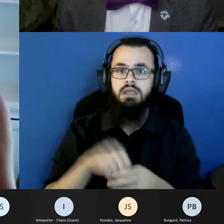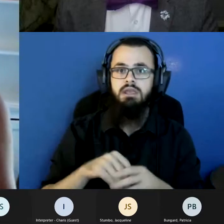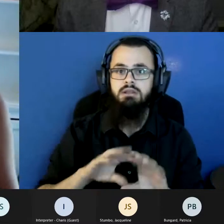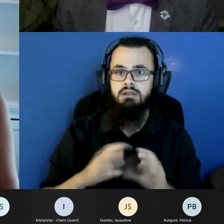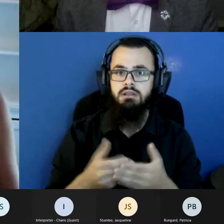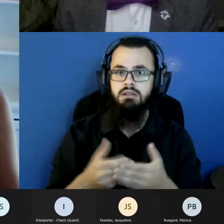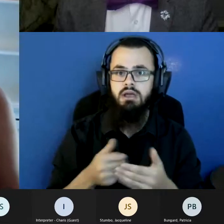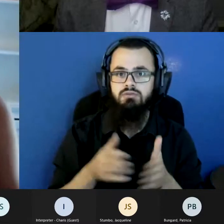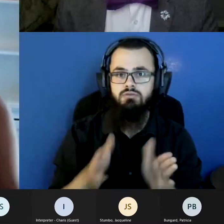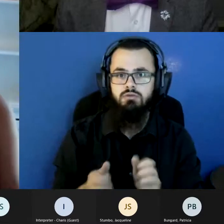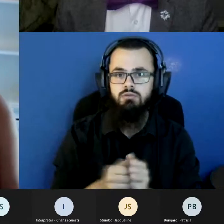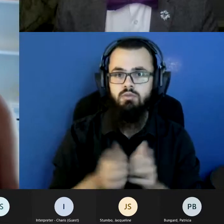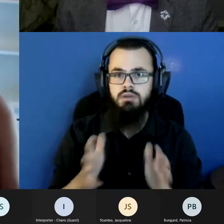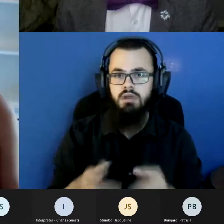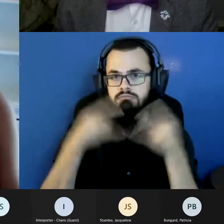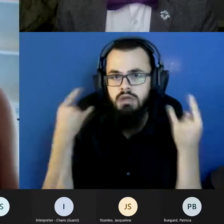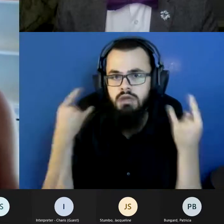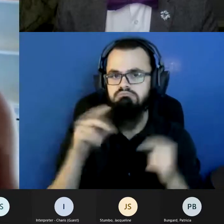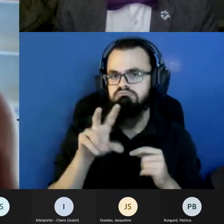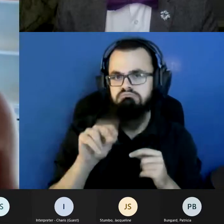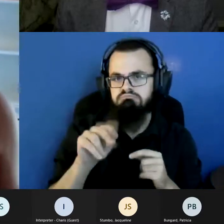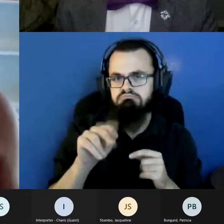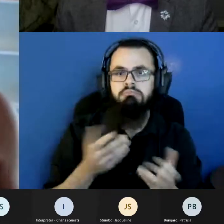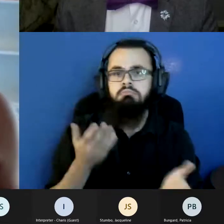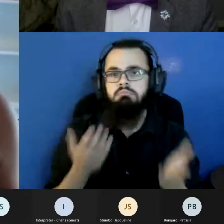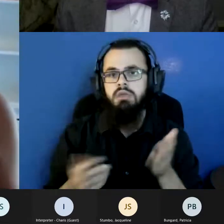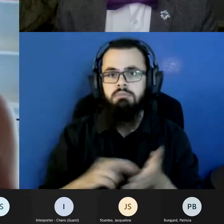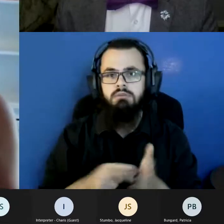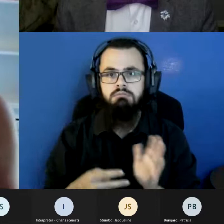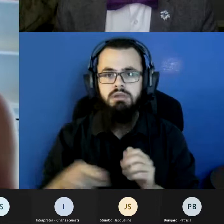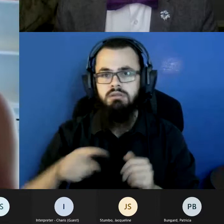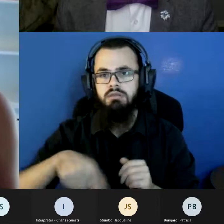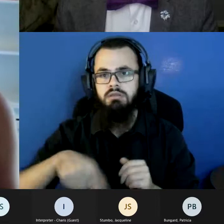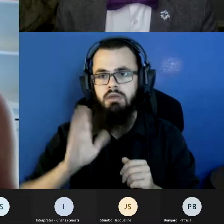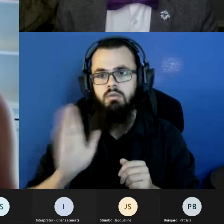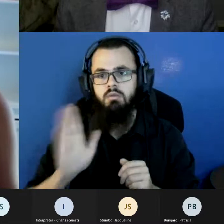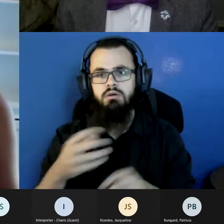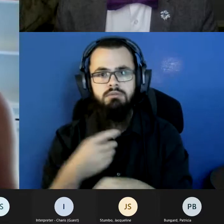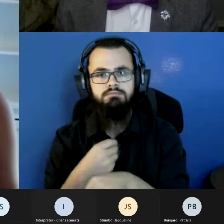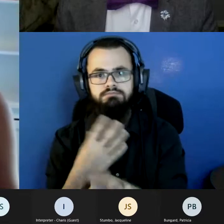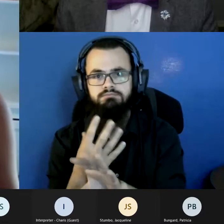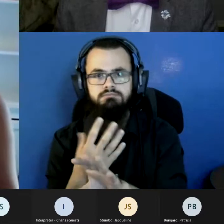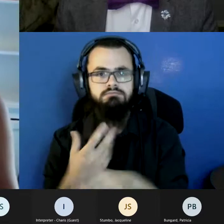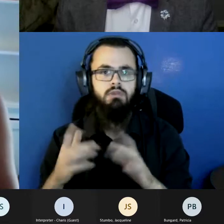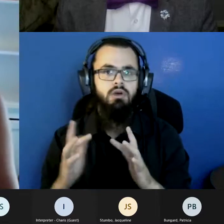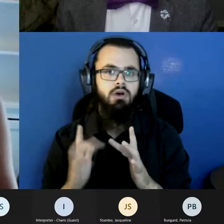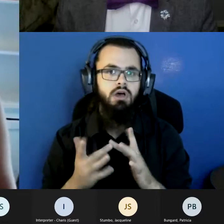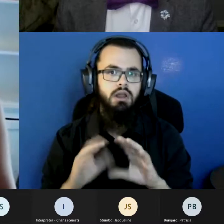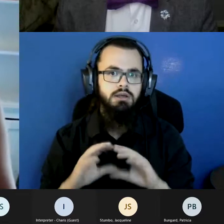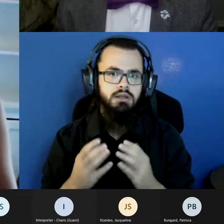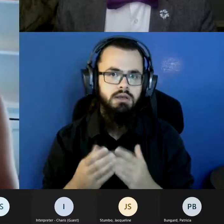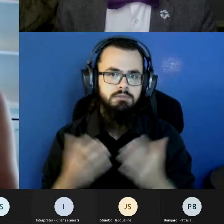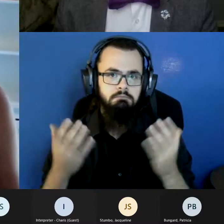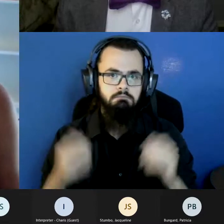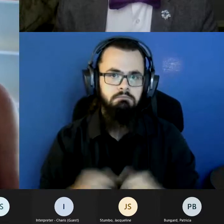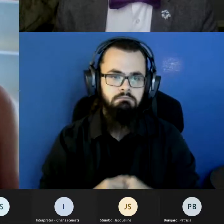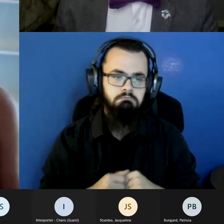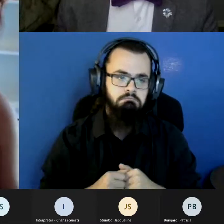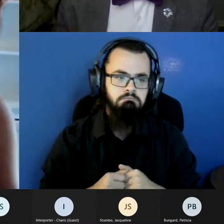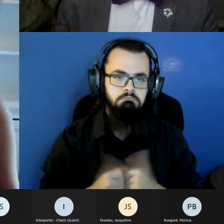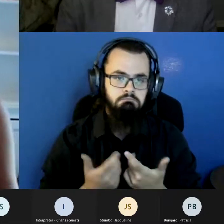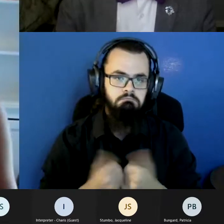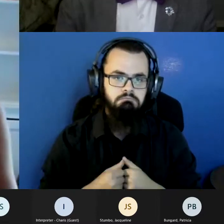mask. They may be accommodated by having online classes. So because